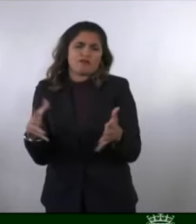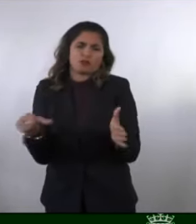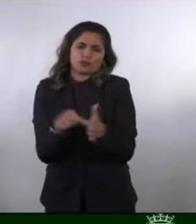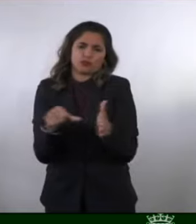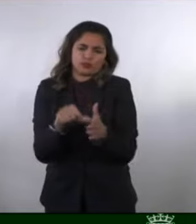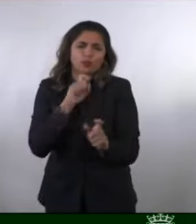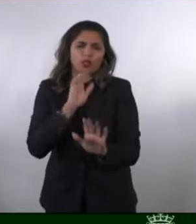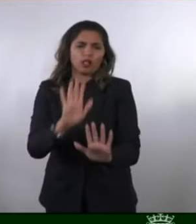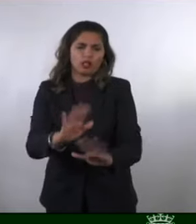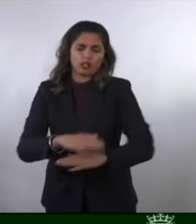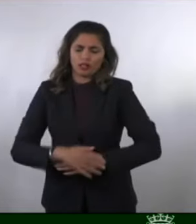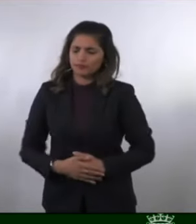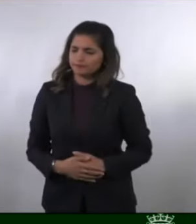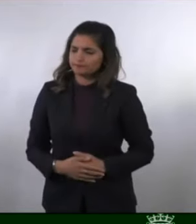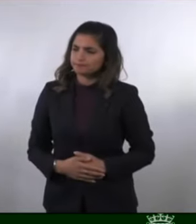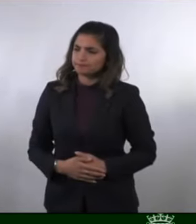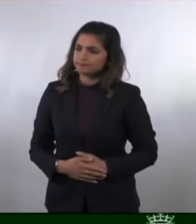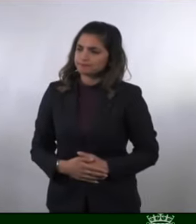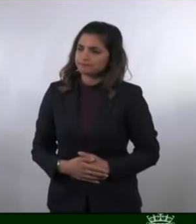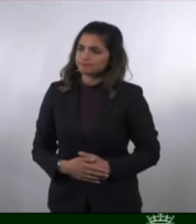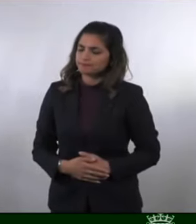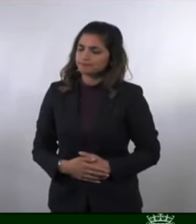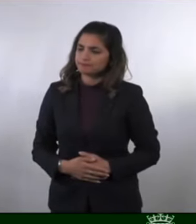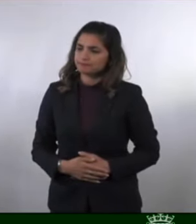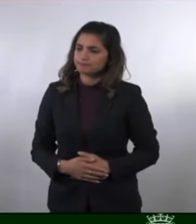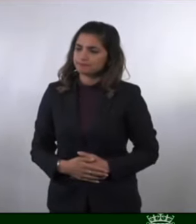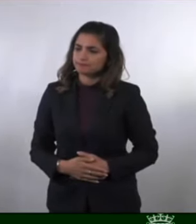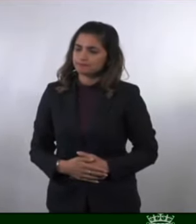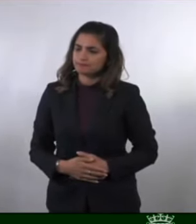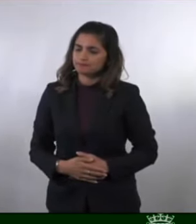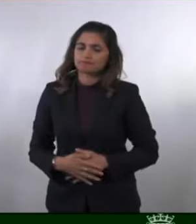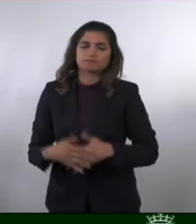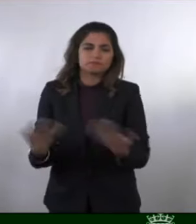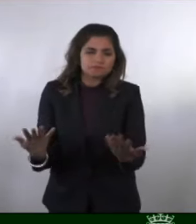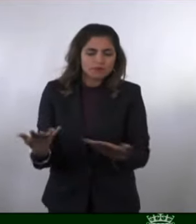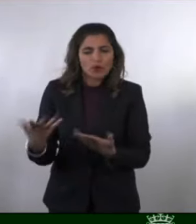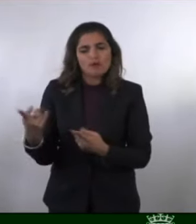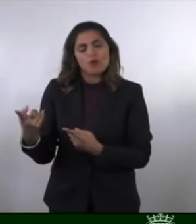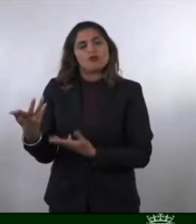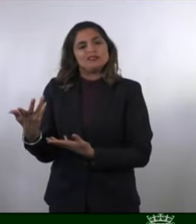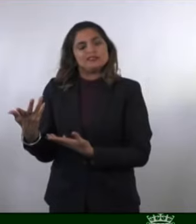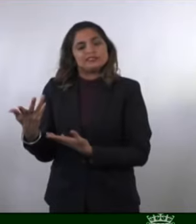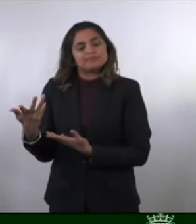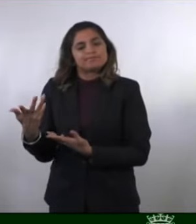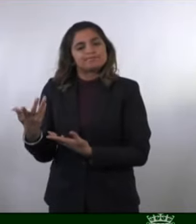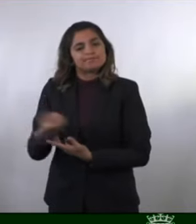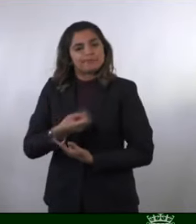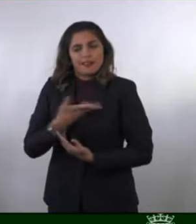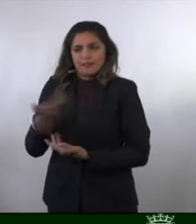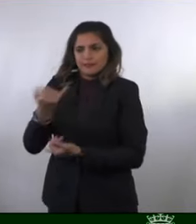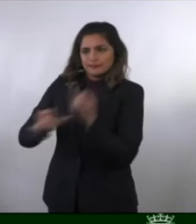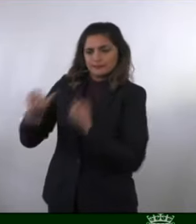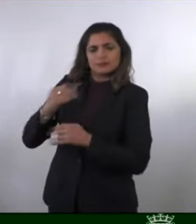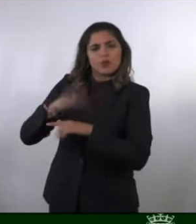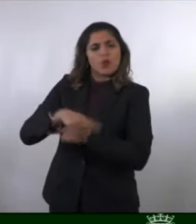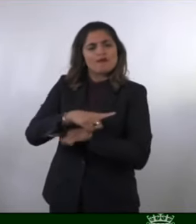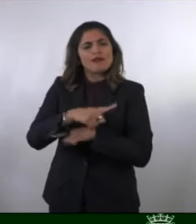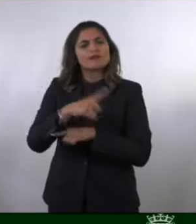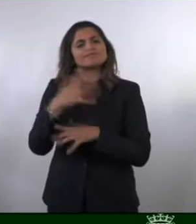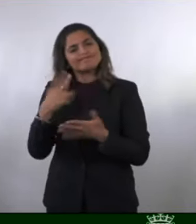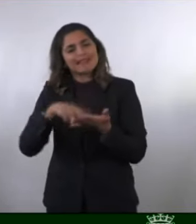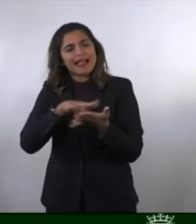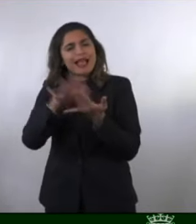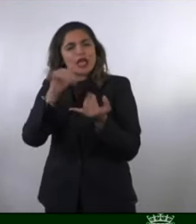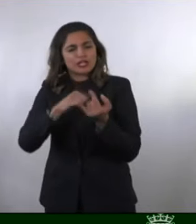he once again criticises NHS test and trace. Mr. Speaker, people should bear in mind